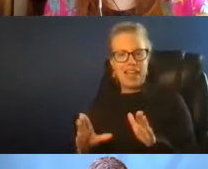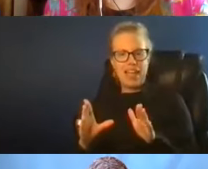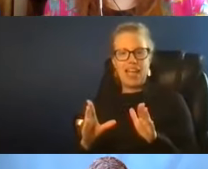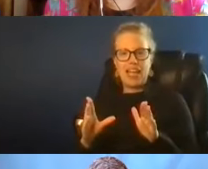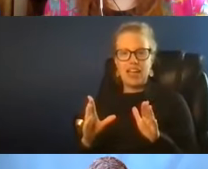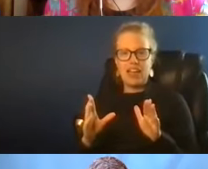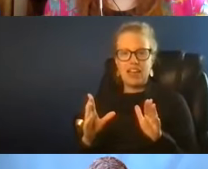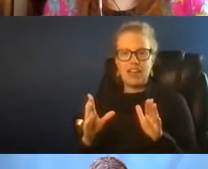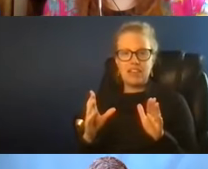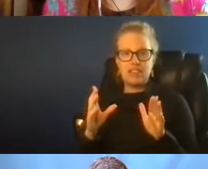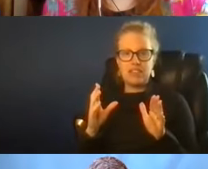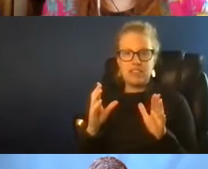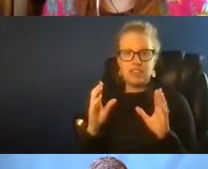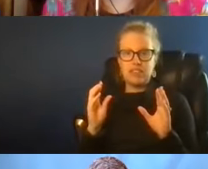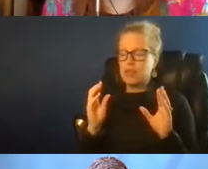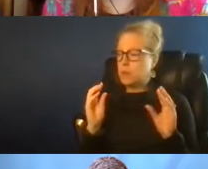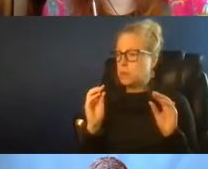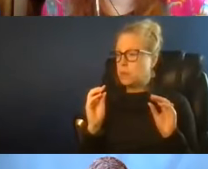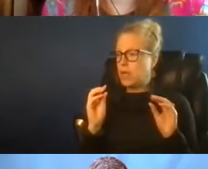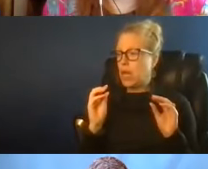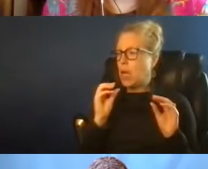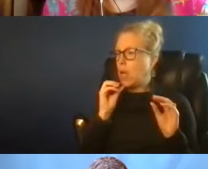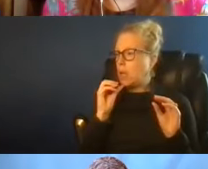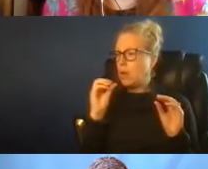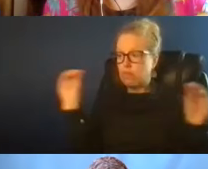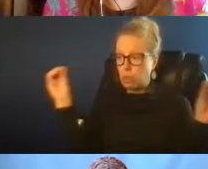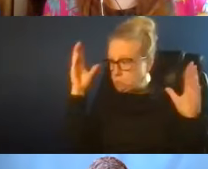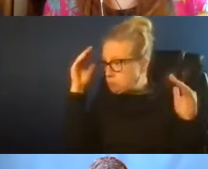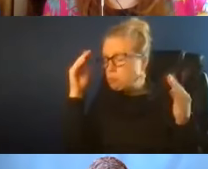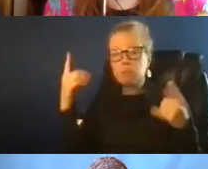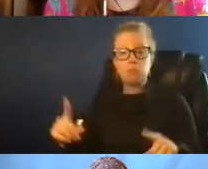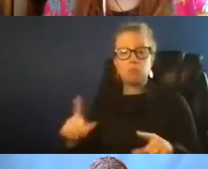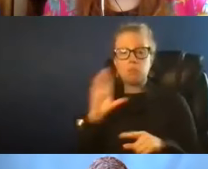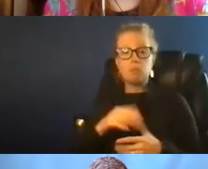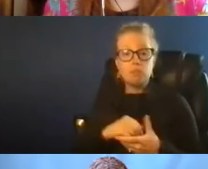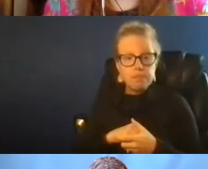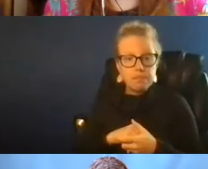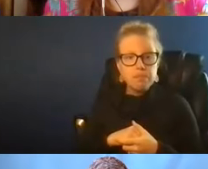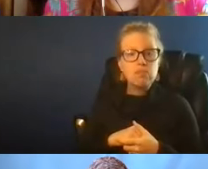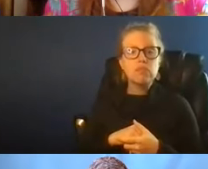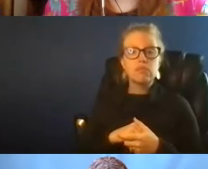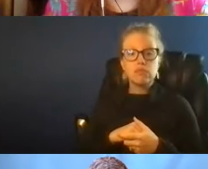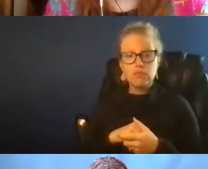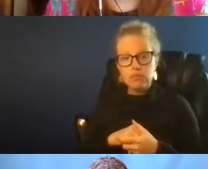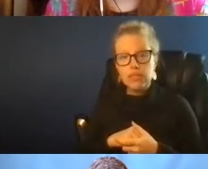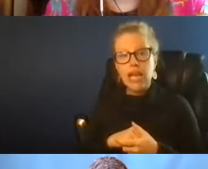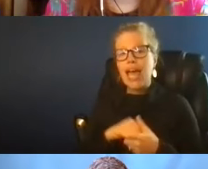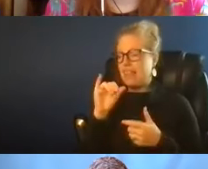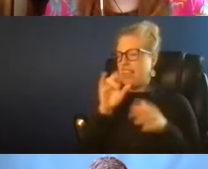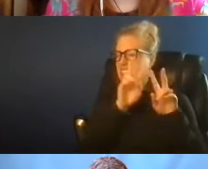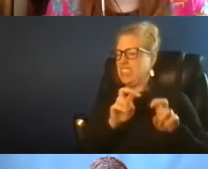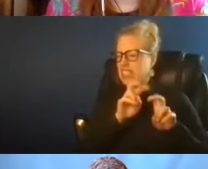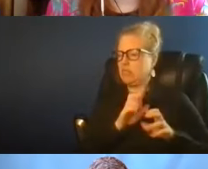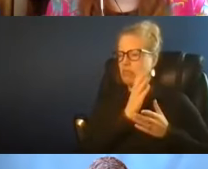don't know to expect. So that's our assessment piece. And then we